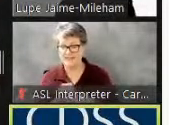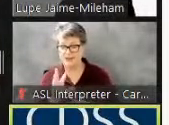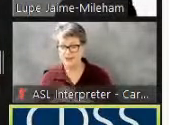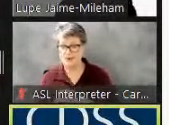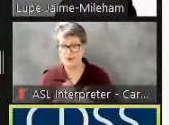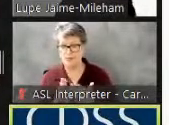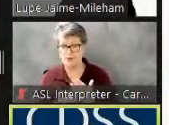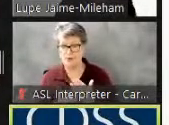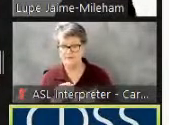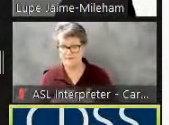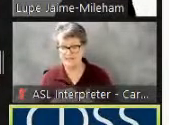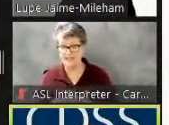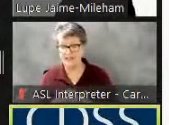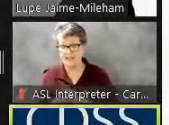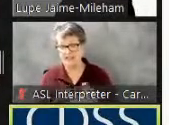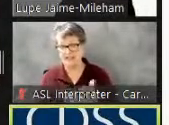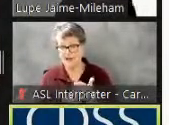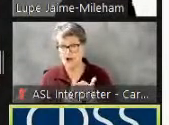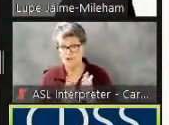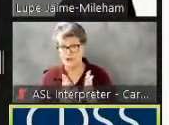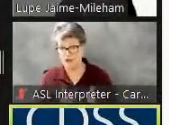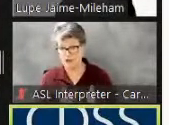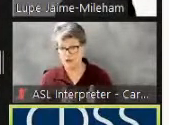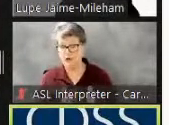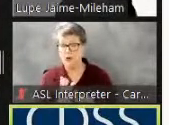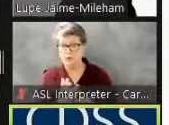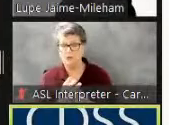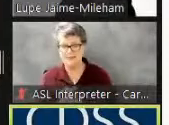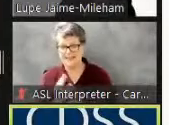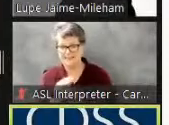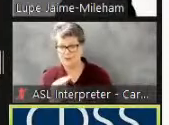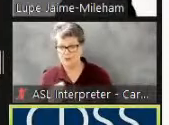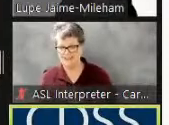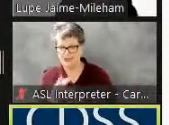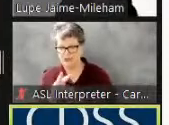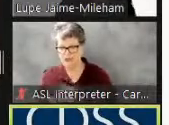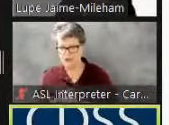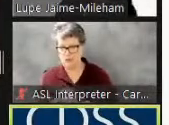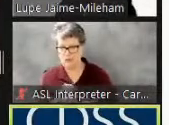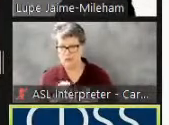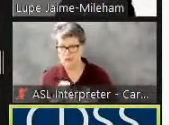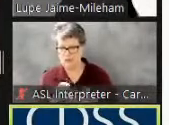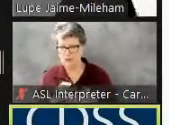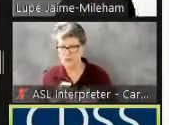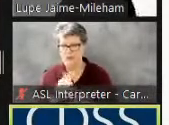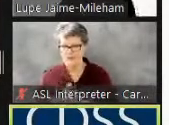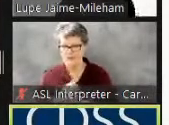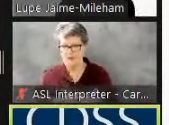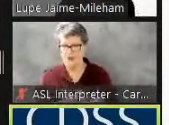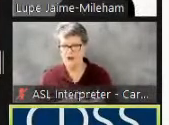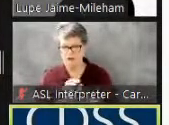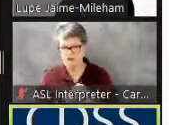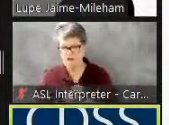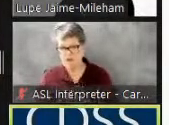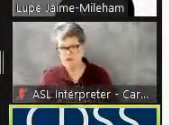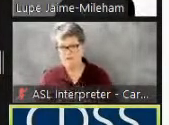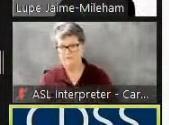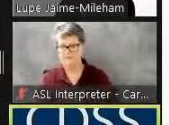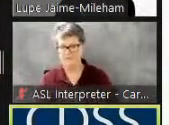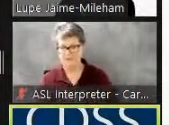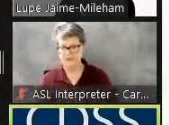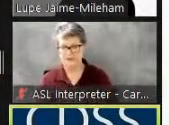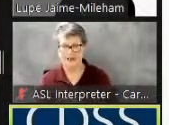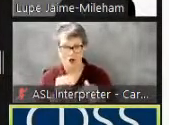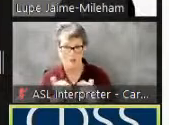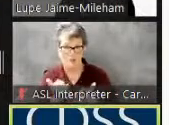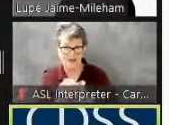each contractor will receive a percent of total increase based on their contracted amount. So I hope that helps